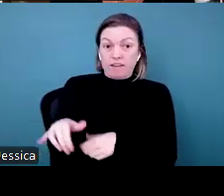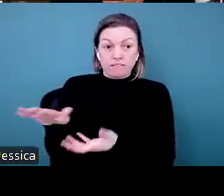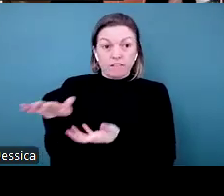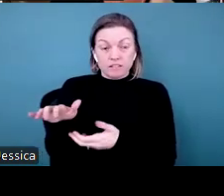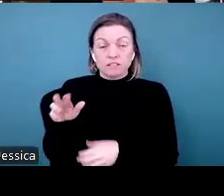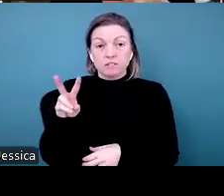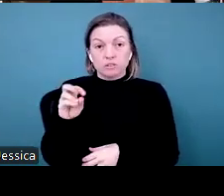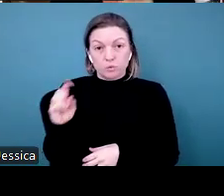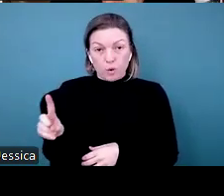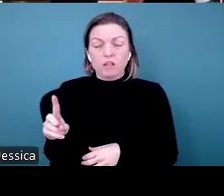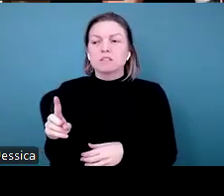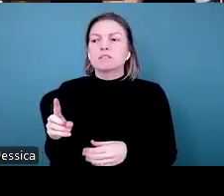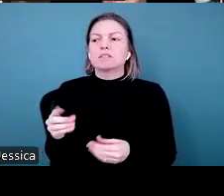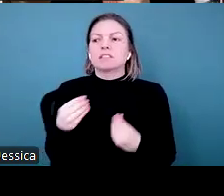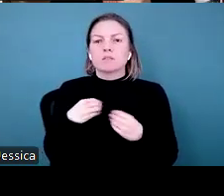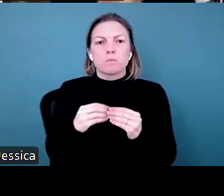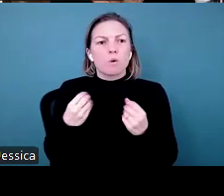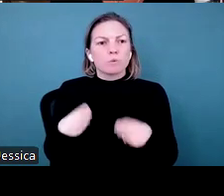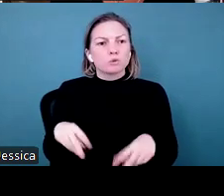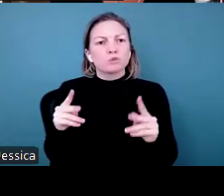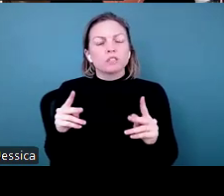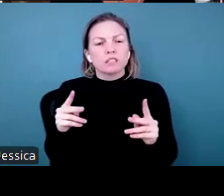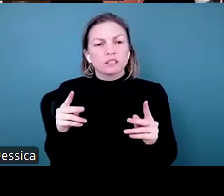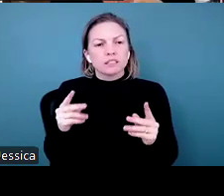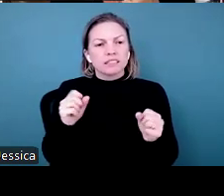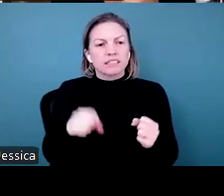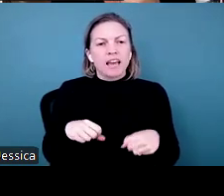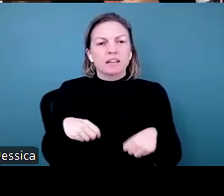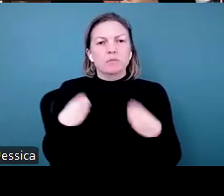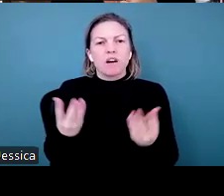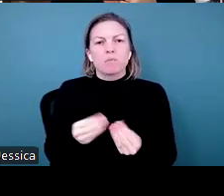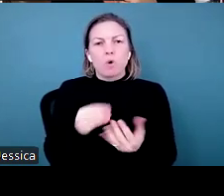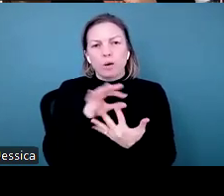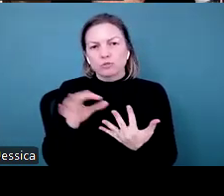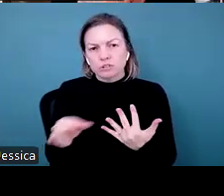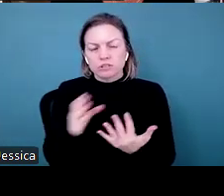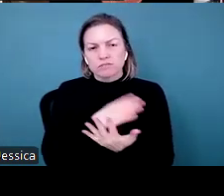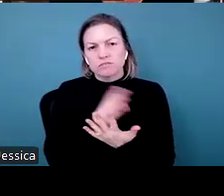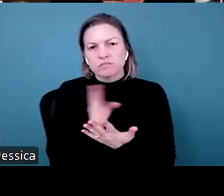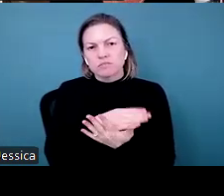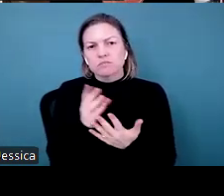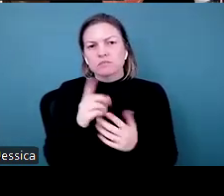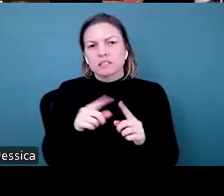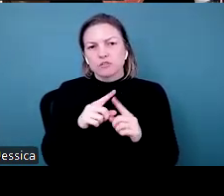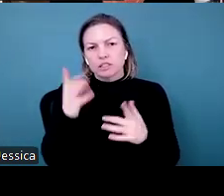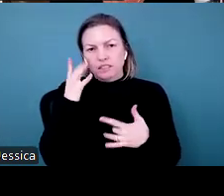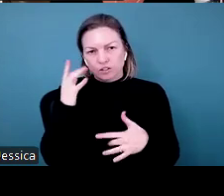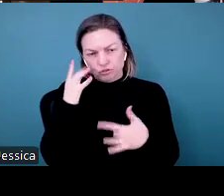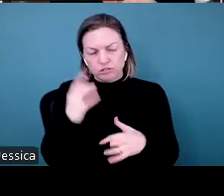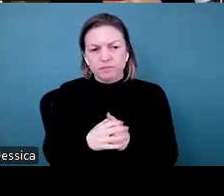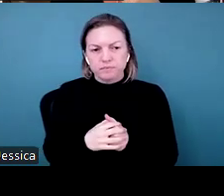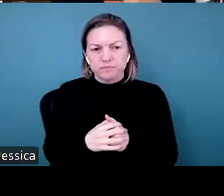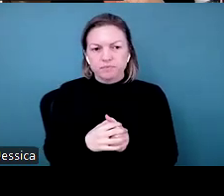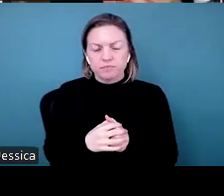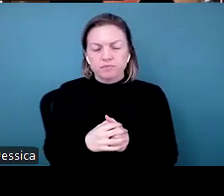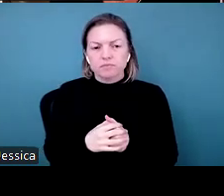kind of open the door to more chronic conditions for individuals over the age of 60. In our area, we have a contract